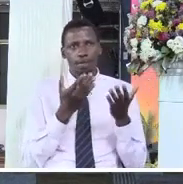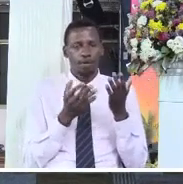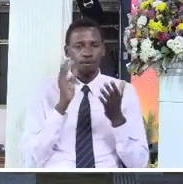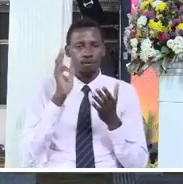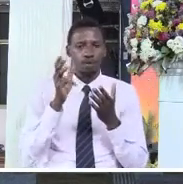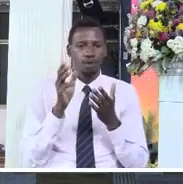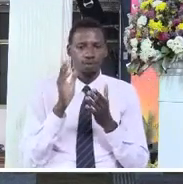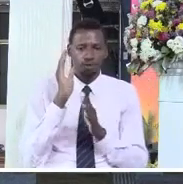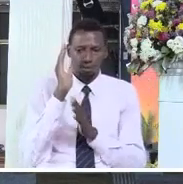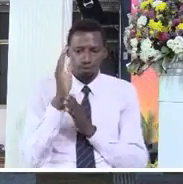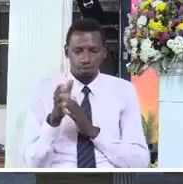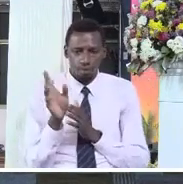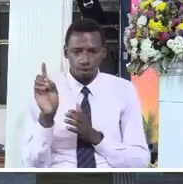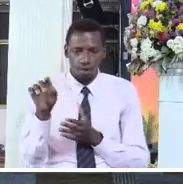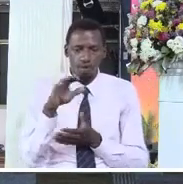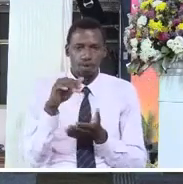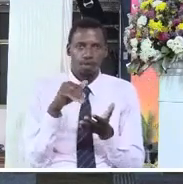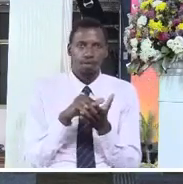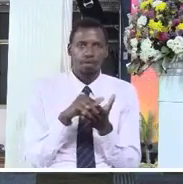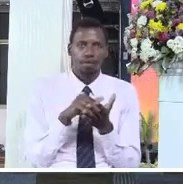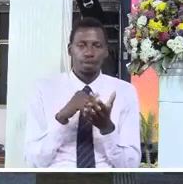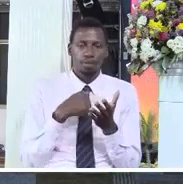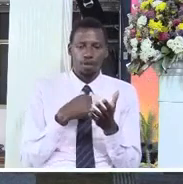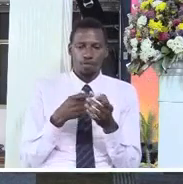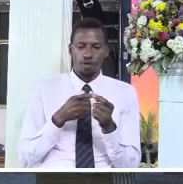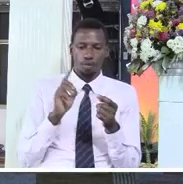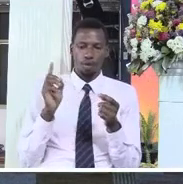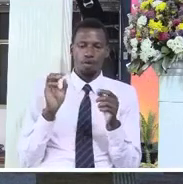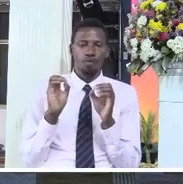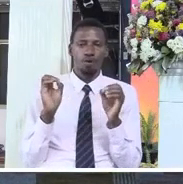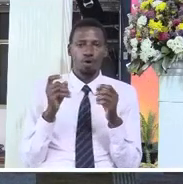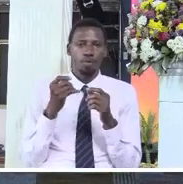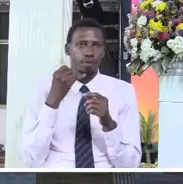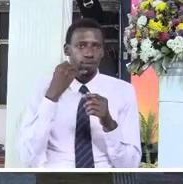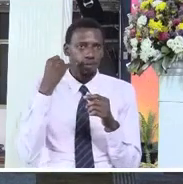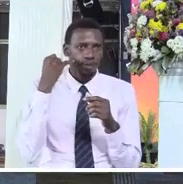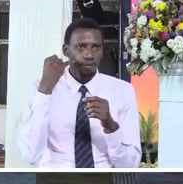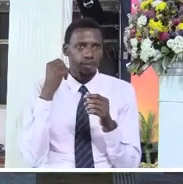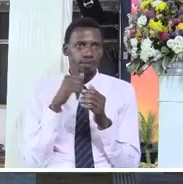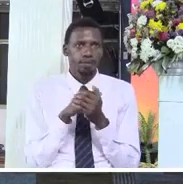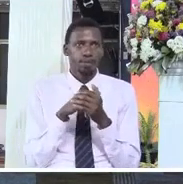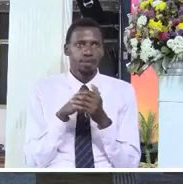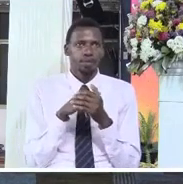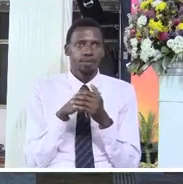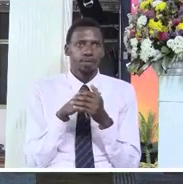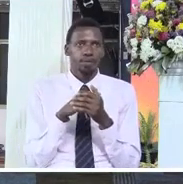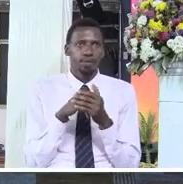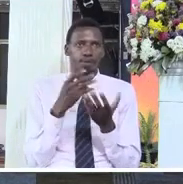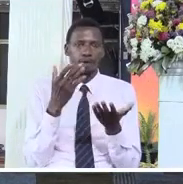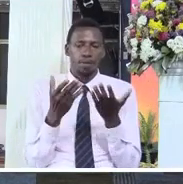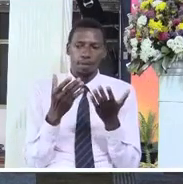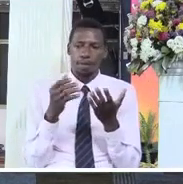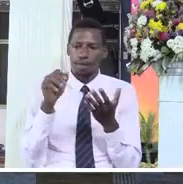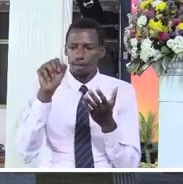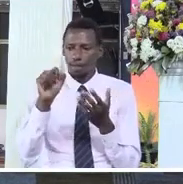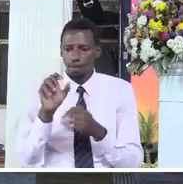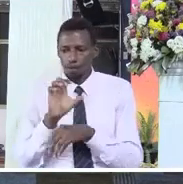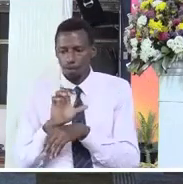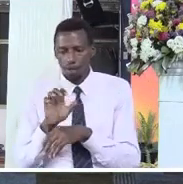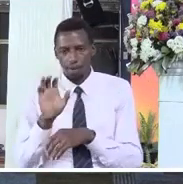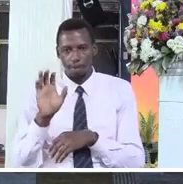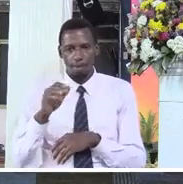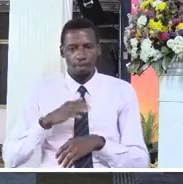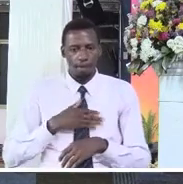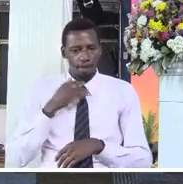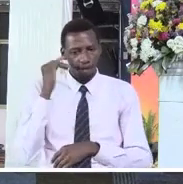me to Central Church, or because I don't come from Nairobi myself, I come from Nakuru, or maybe South Church. That is the idea that I